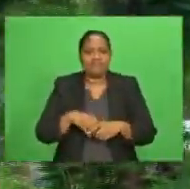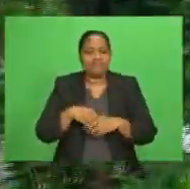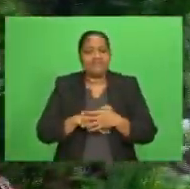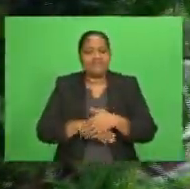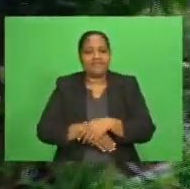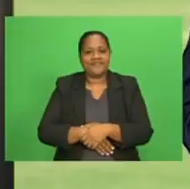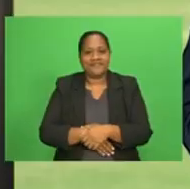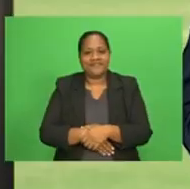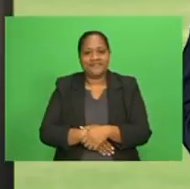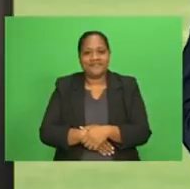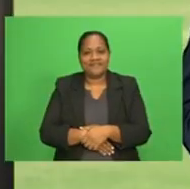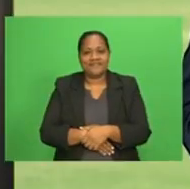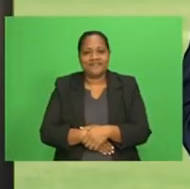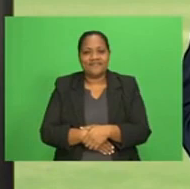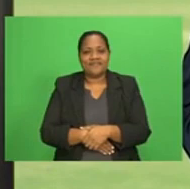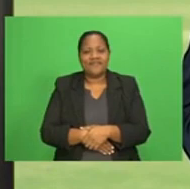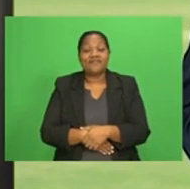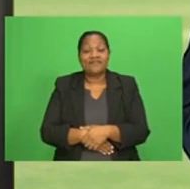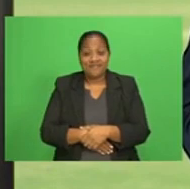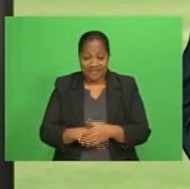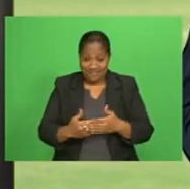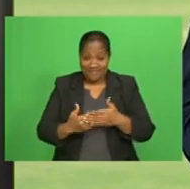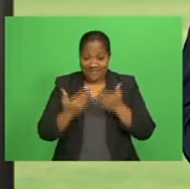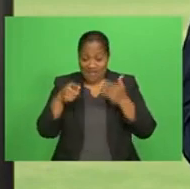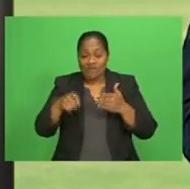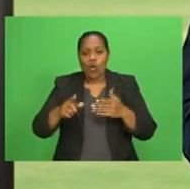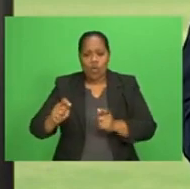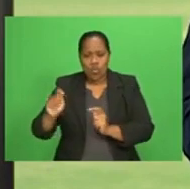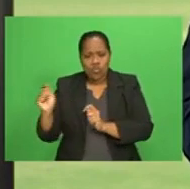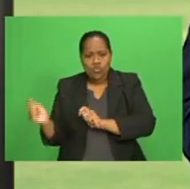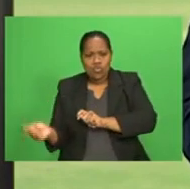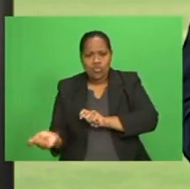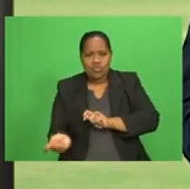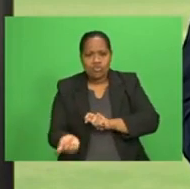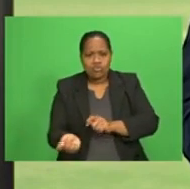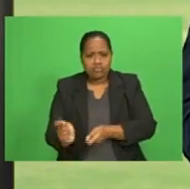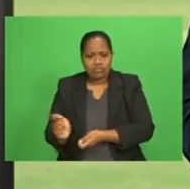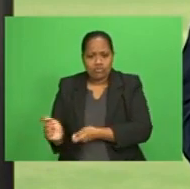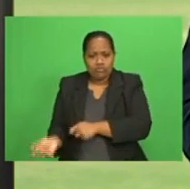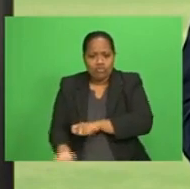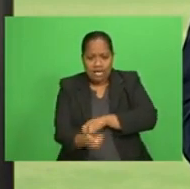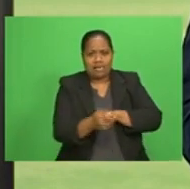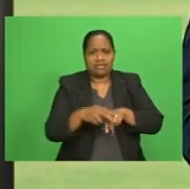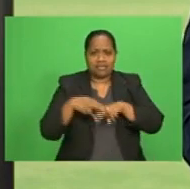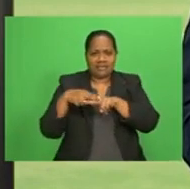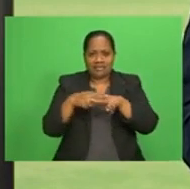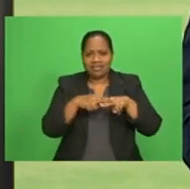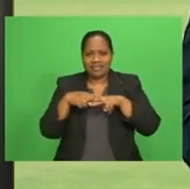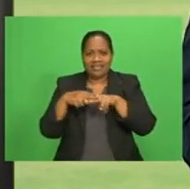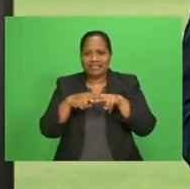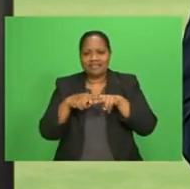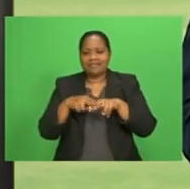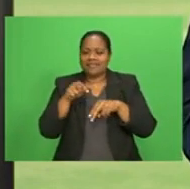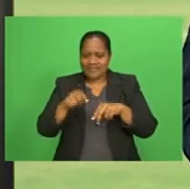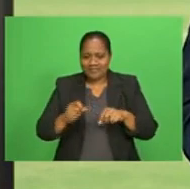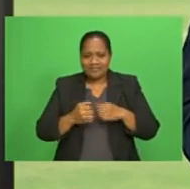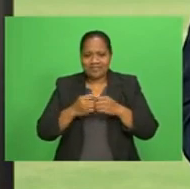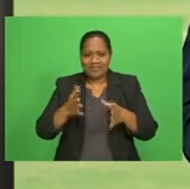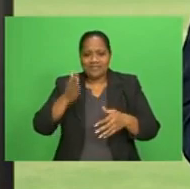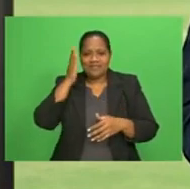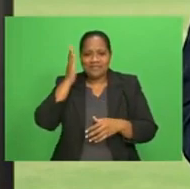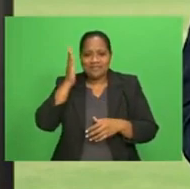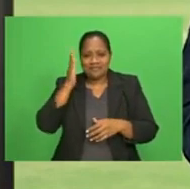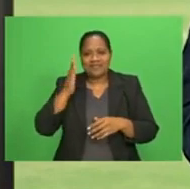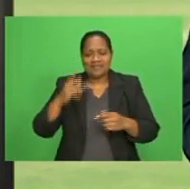FBC Sports. A major blow for Cricket Fiji during the pandemic has been the stop to its schools competition. Just after